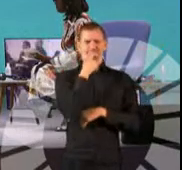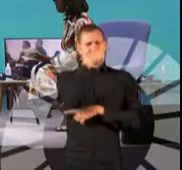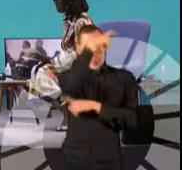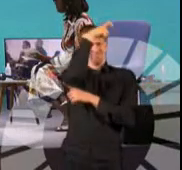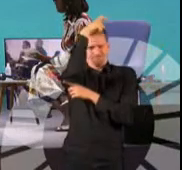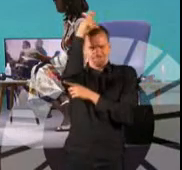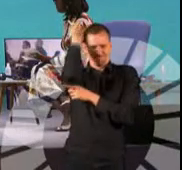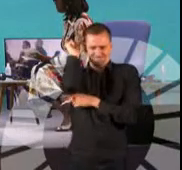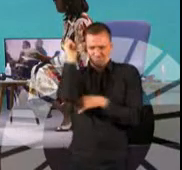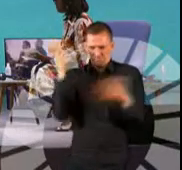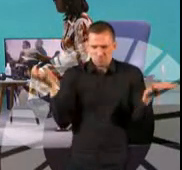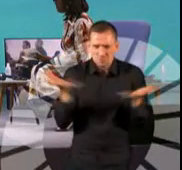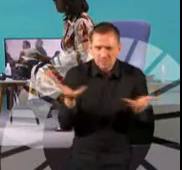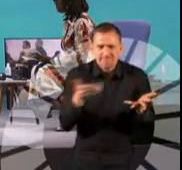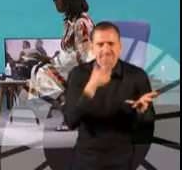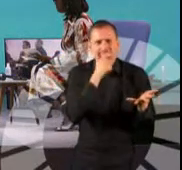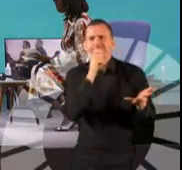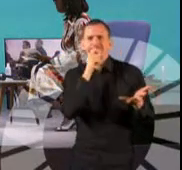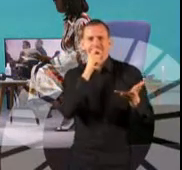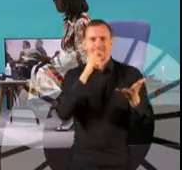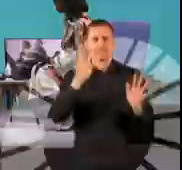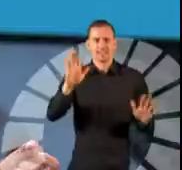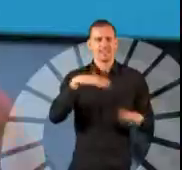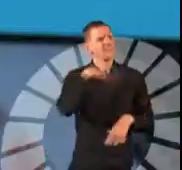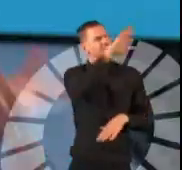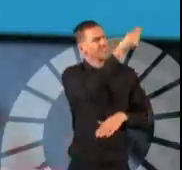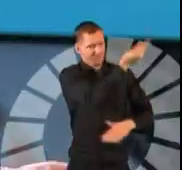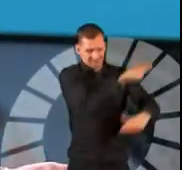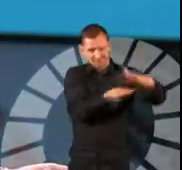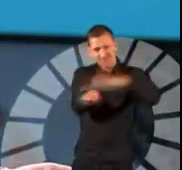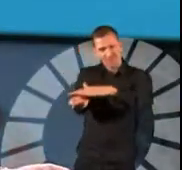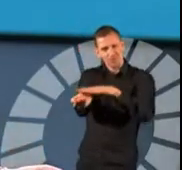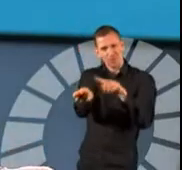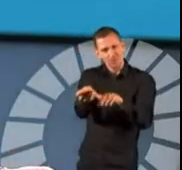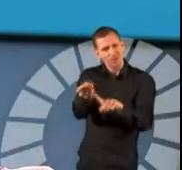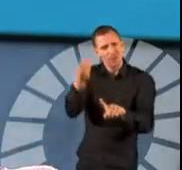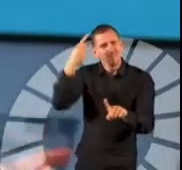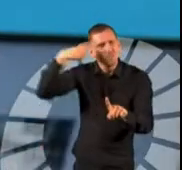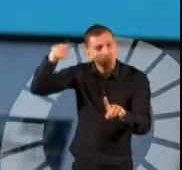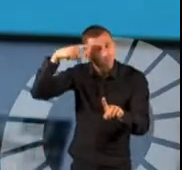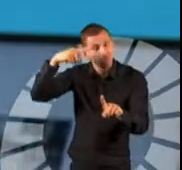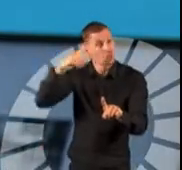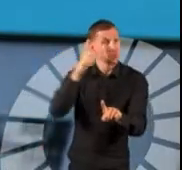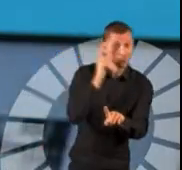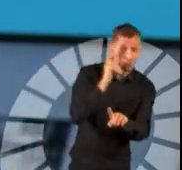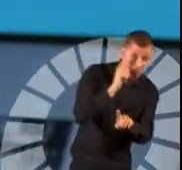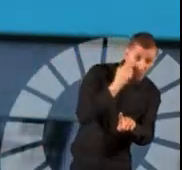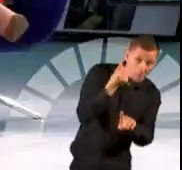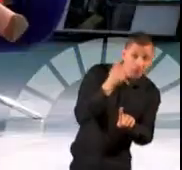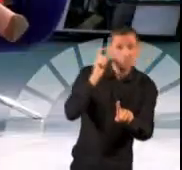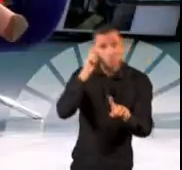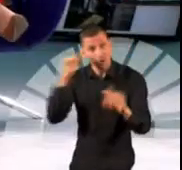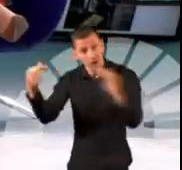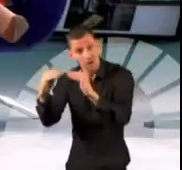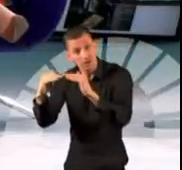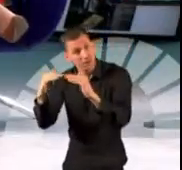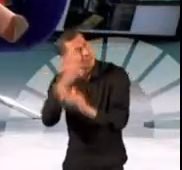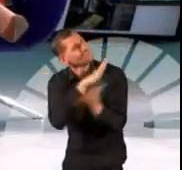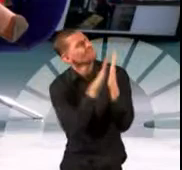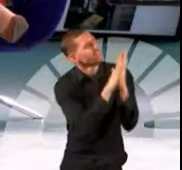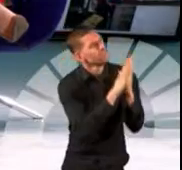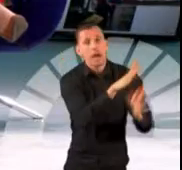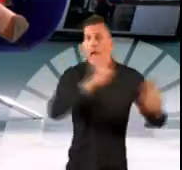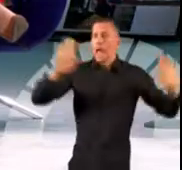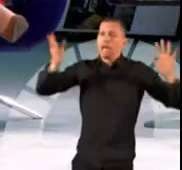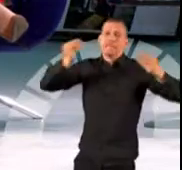gender agenda, we are told there is a budget cut or there isn't enough, when there is no budget cut to dig